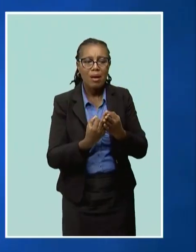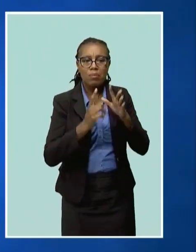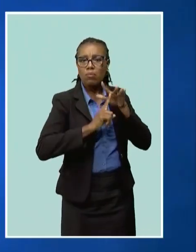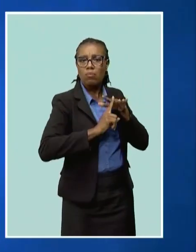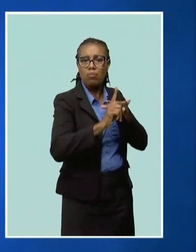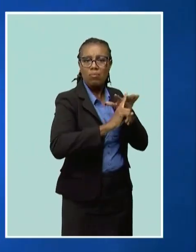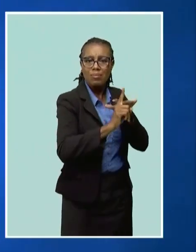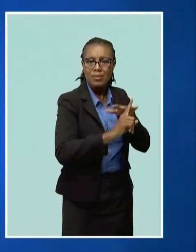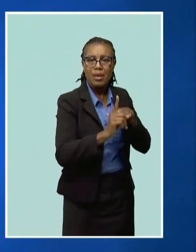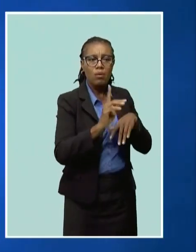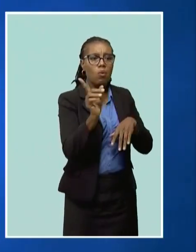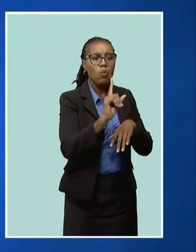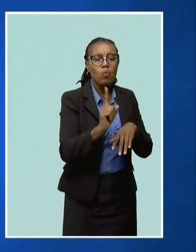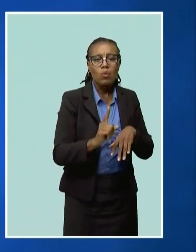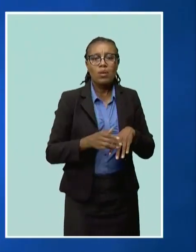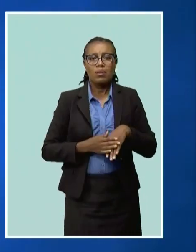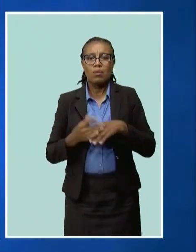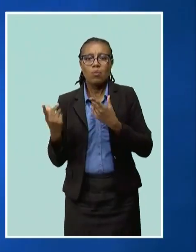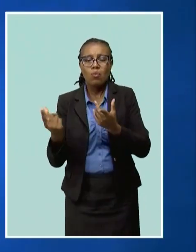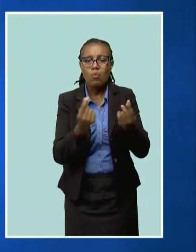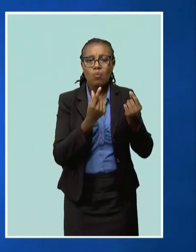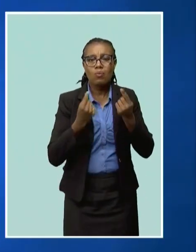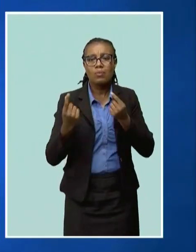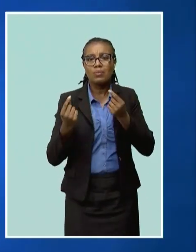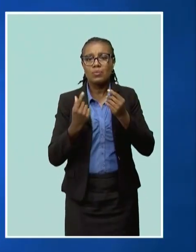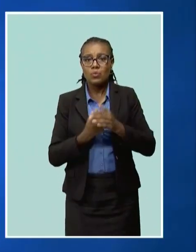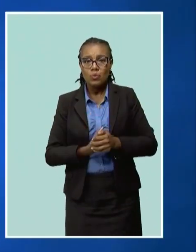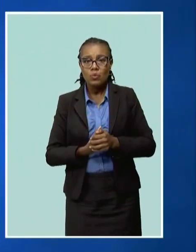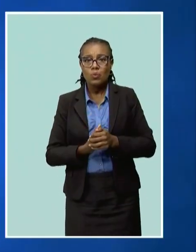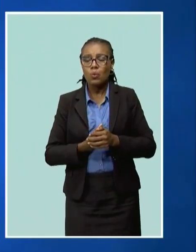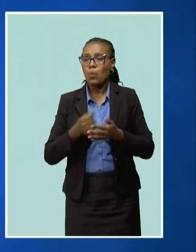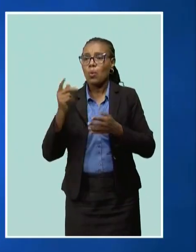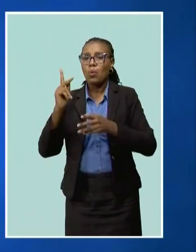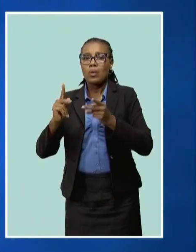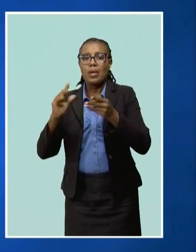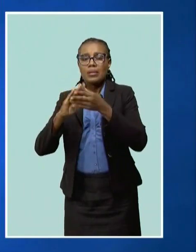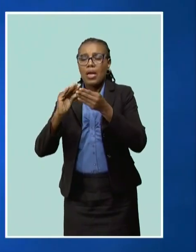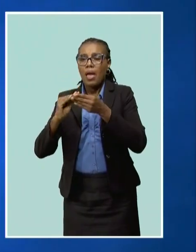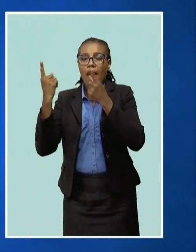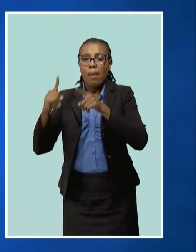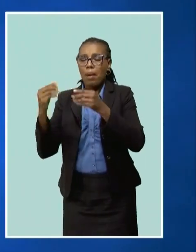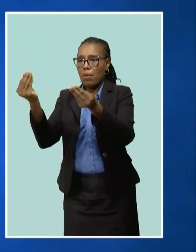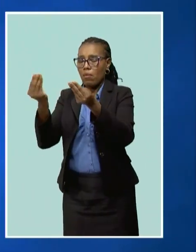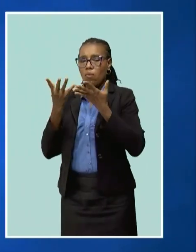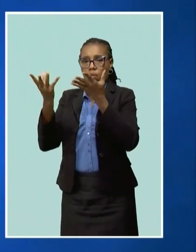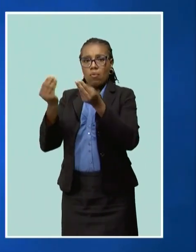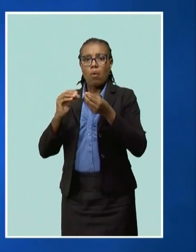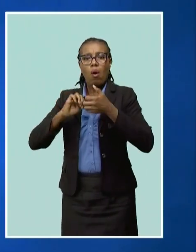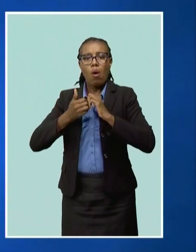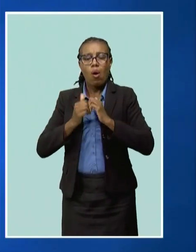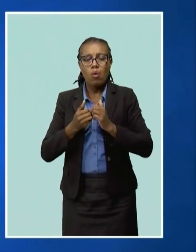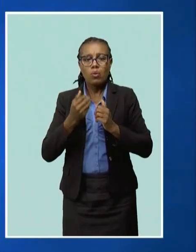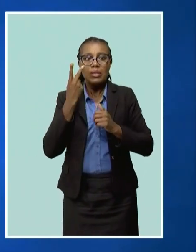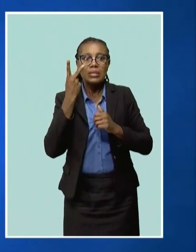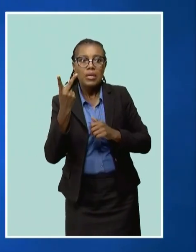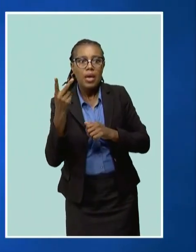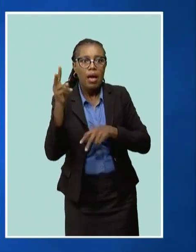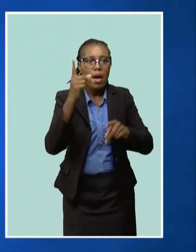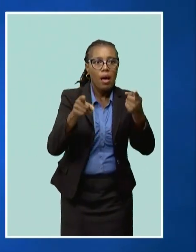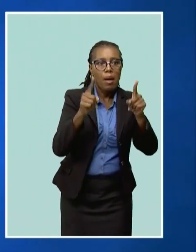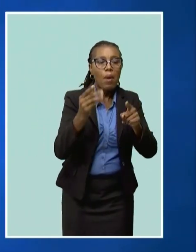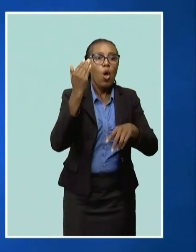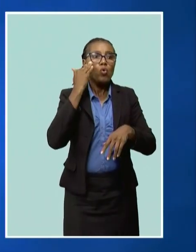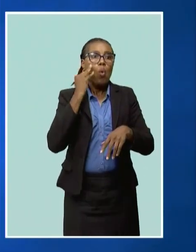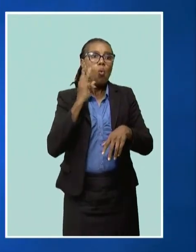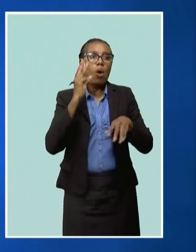run at a moment's notice. They know how they're going to receive official tsunami warnings. They know how to recognize natural tsunami warning signs. And that's